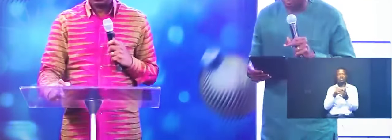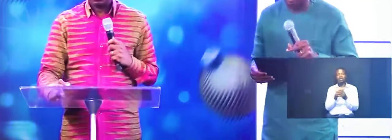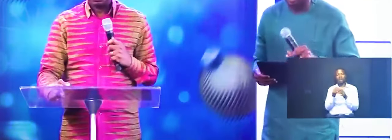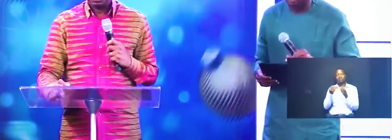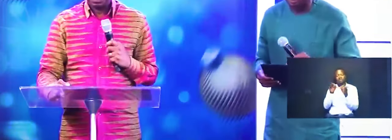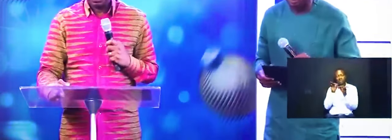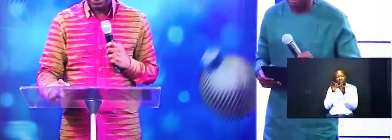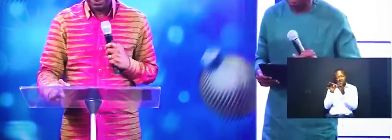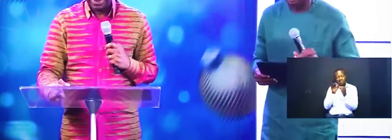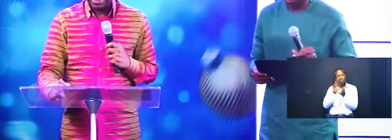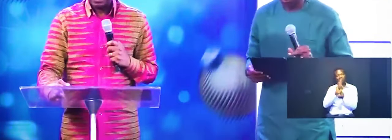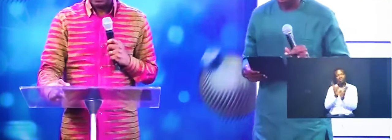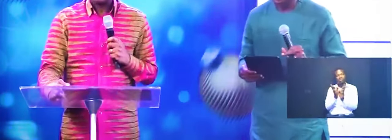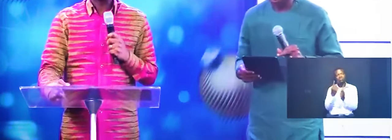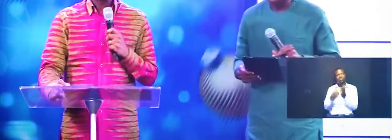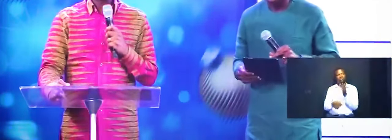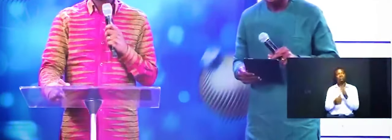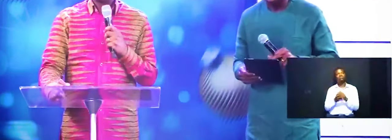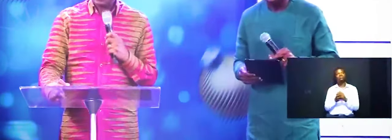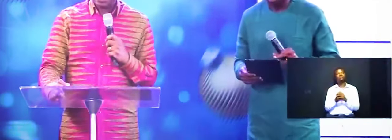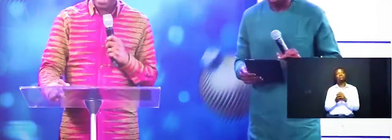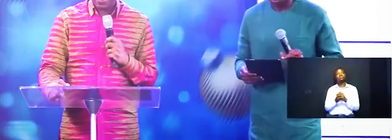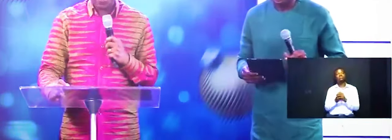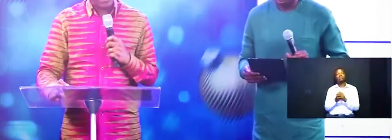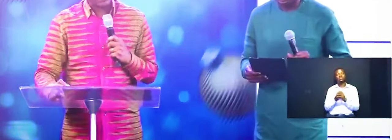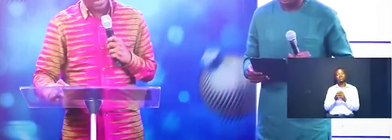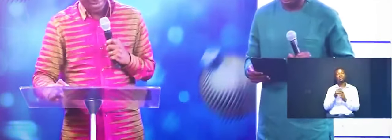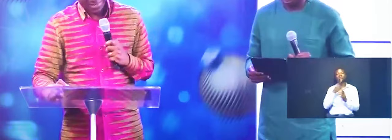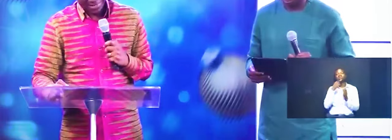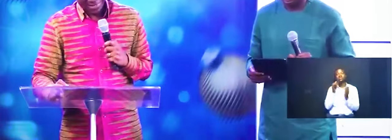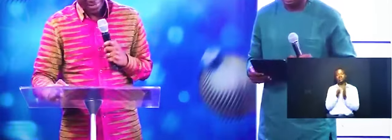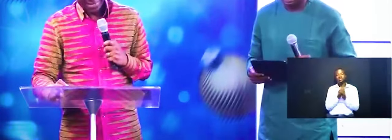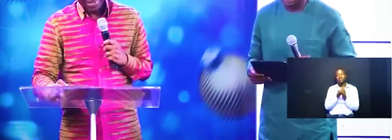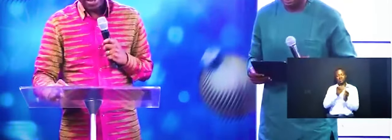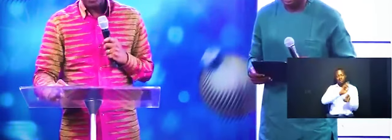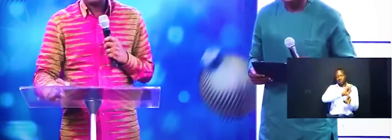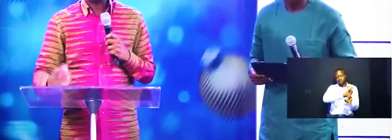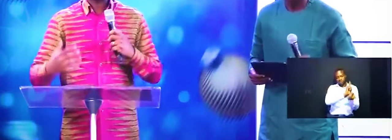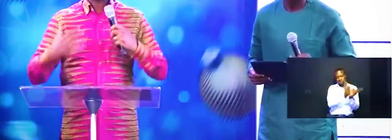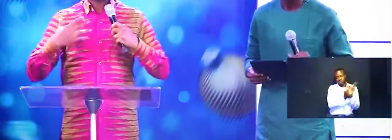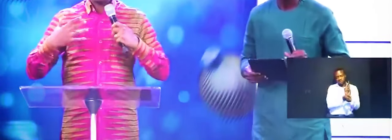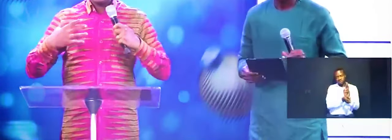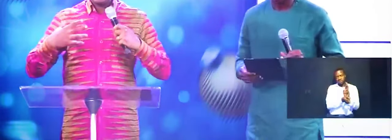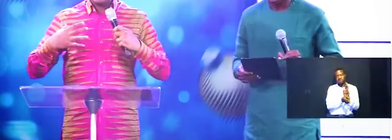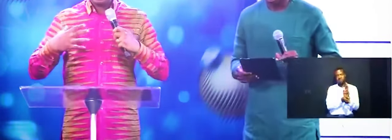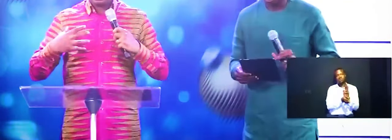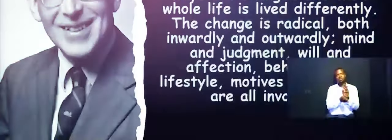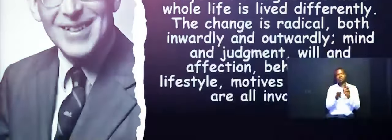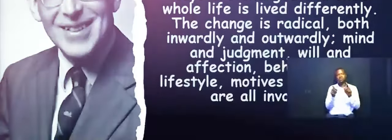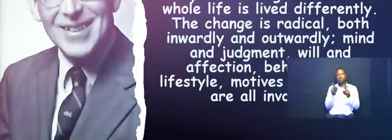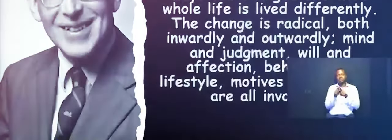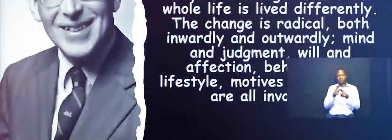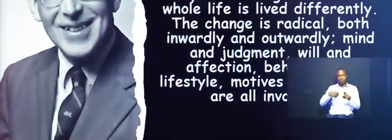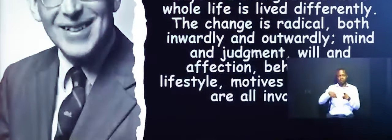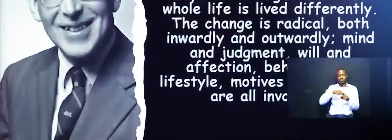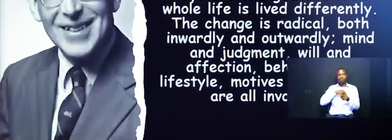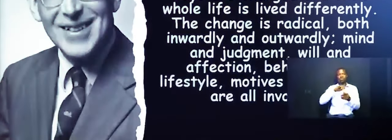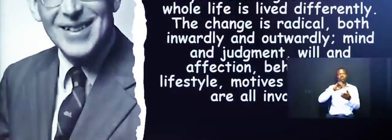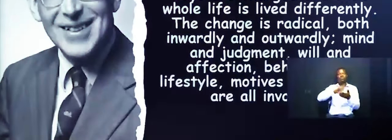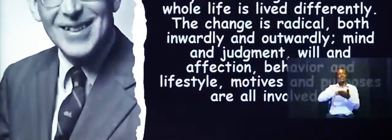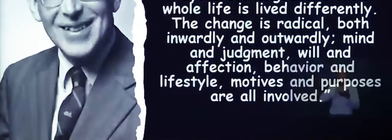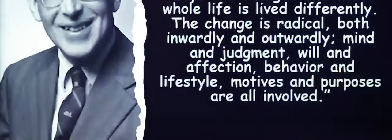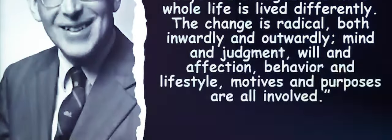adwensa kire mu no. Now he says that repentance to us as witnesses